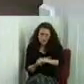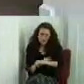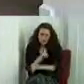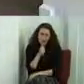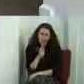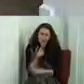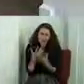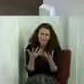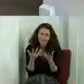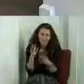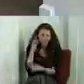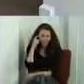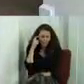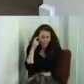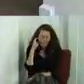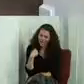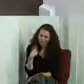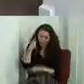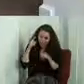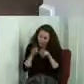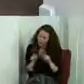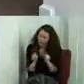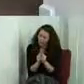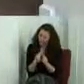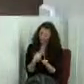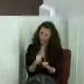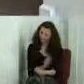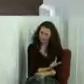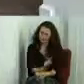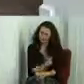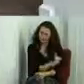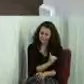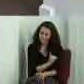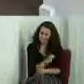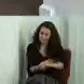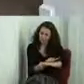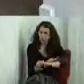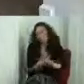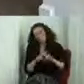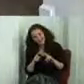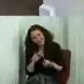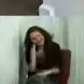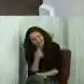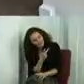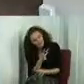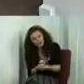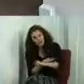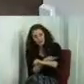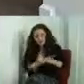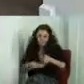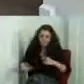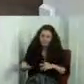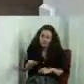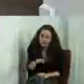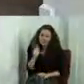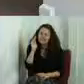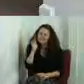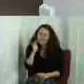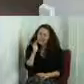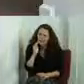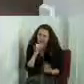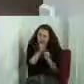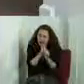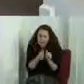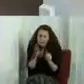I don't agree with that necessarily. But, you know, when you look at sheep in a field, it does seem like that everyone just